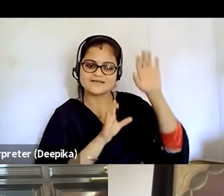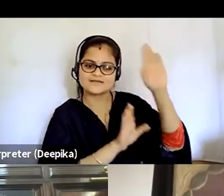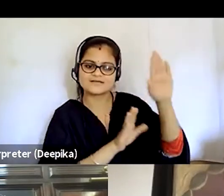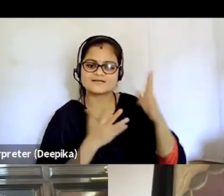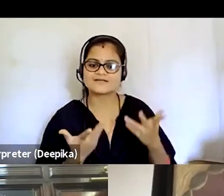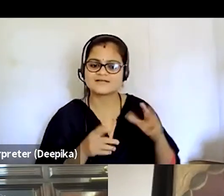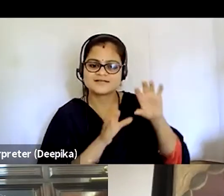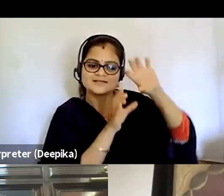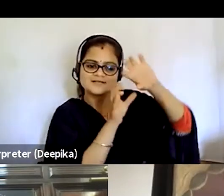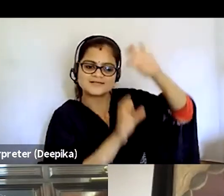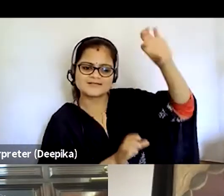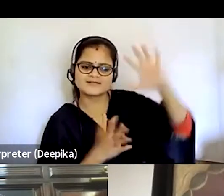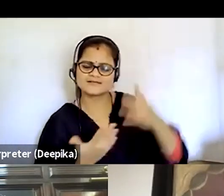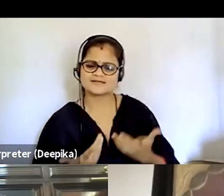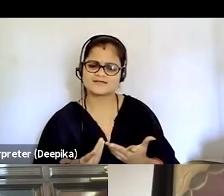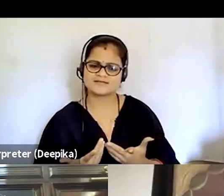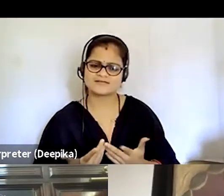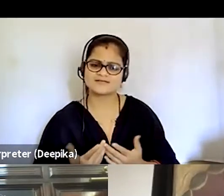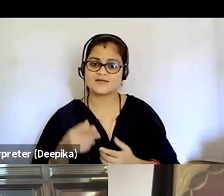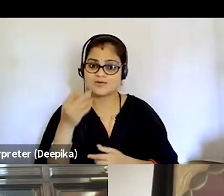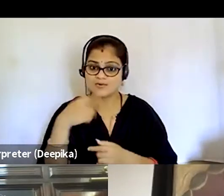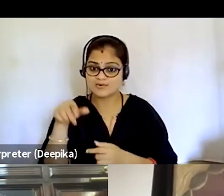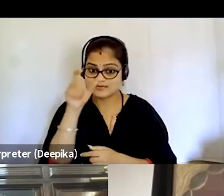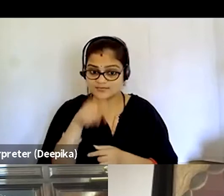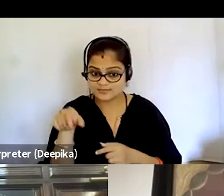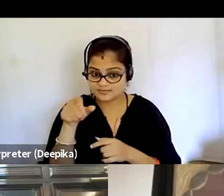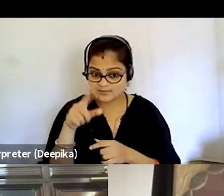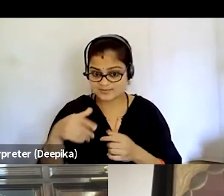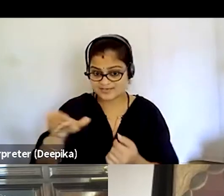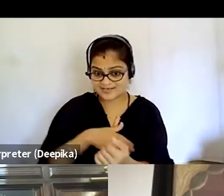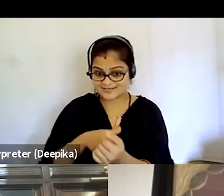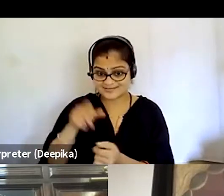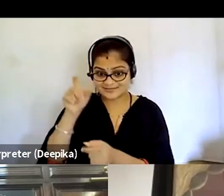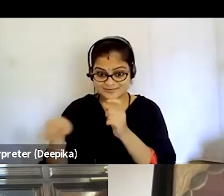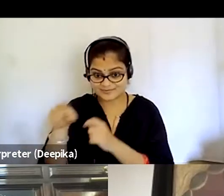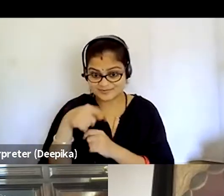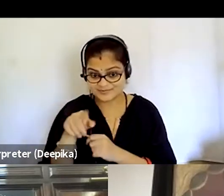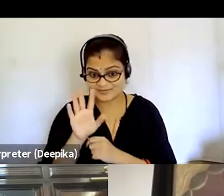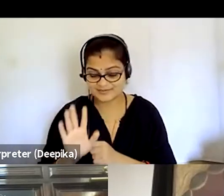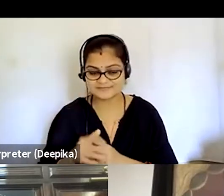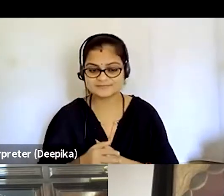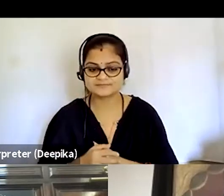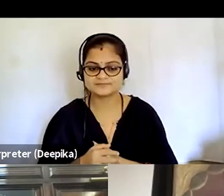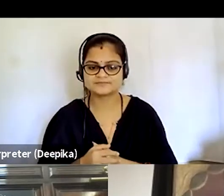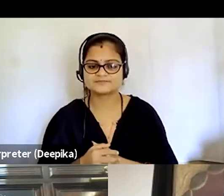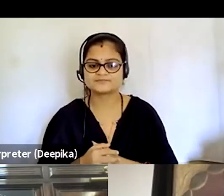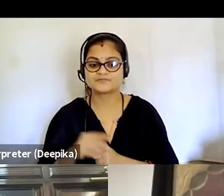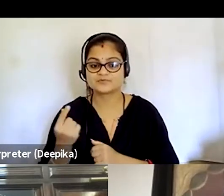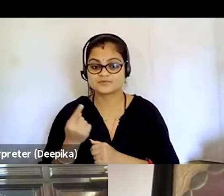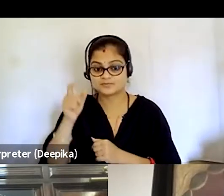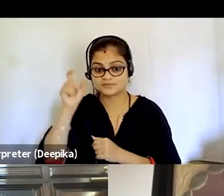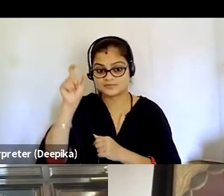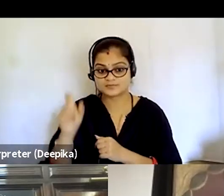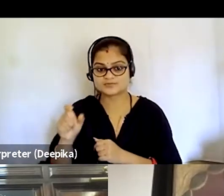me guitars? So every artist who has come and performed, and I think I'm the only guy who has got